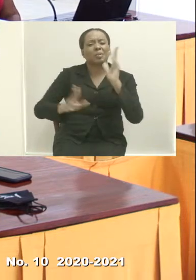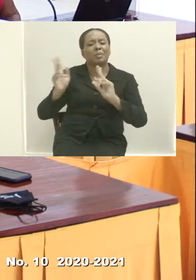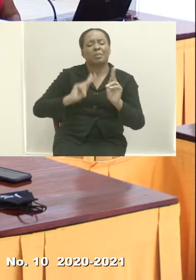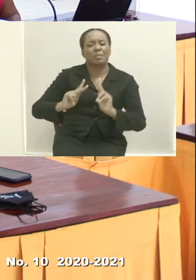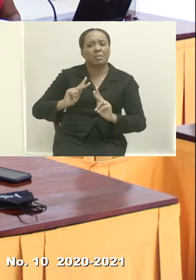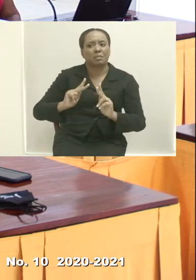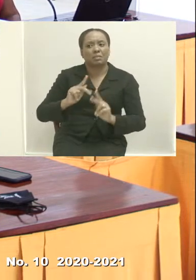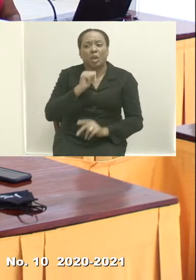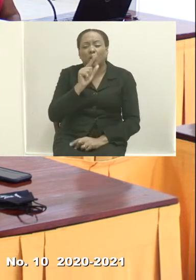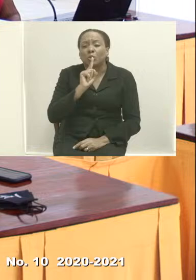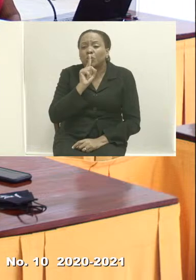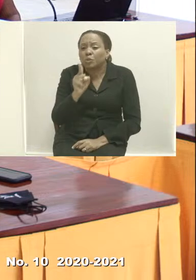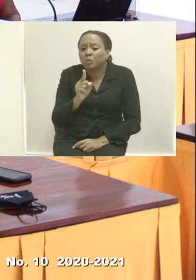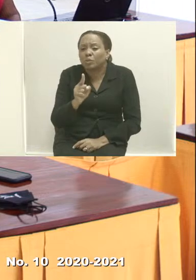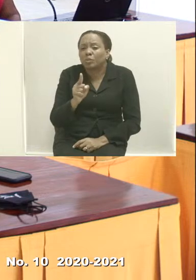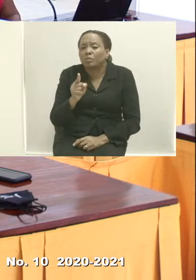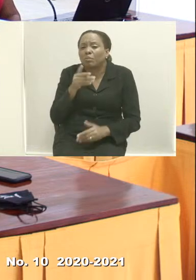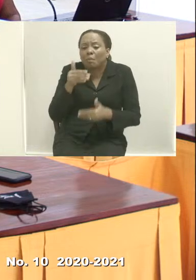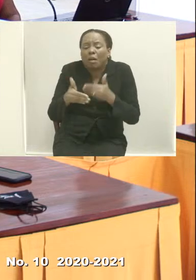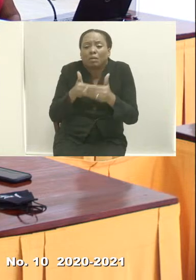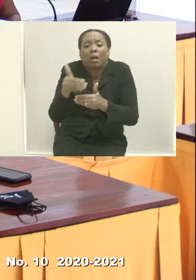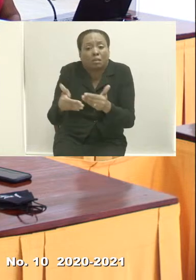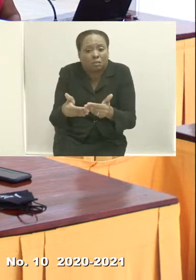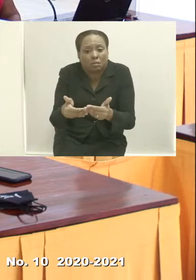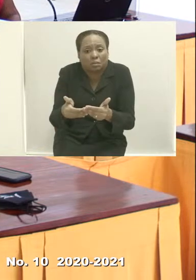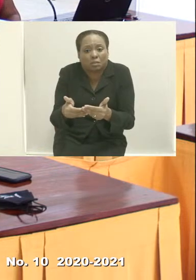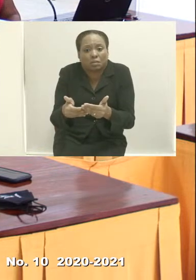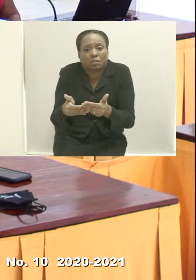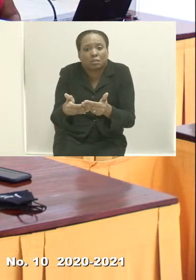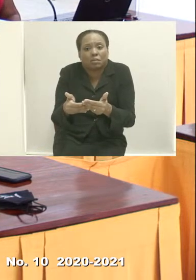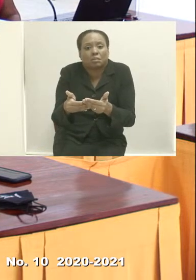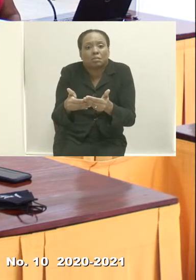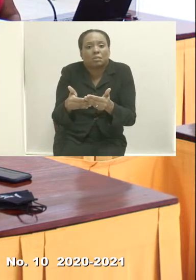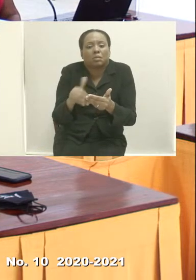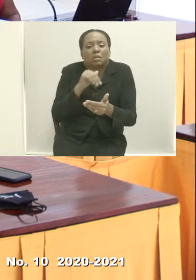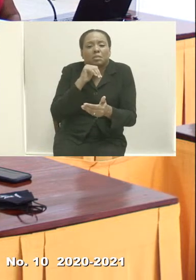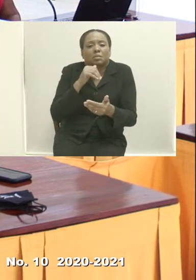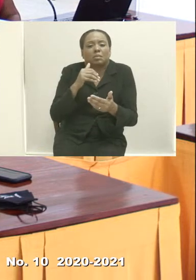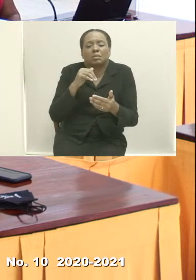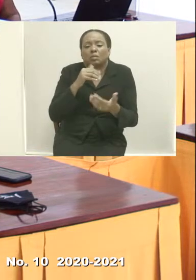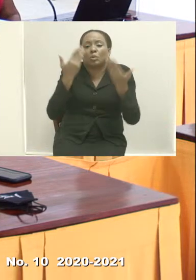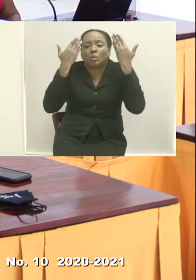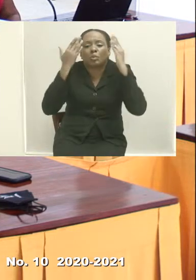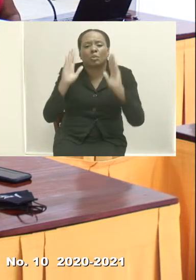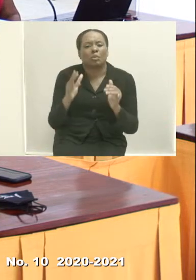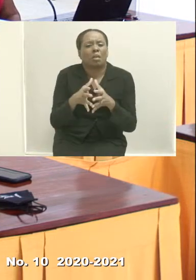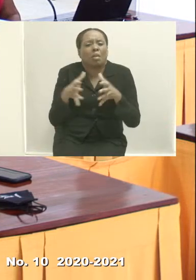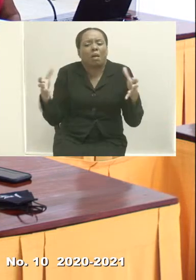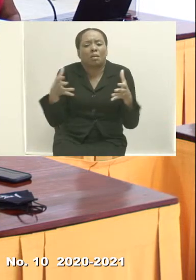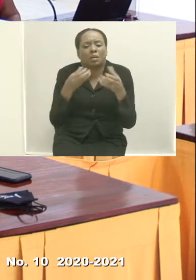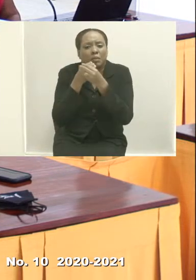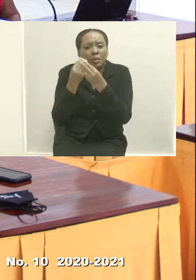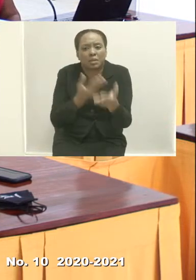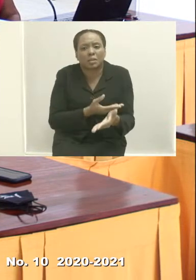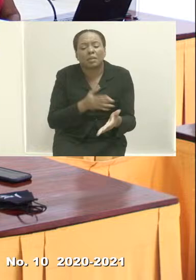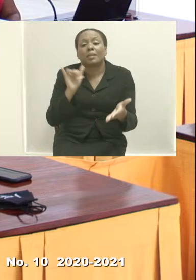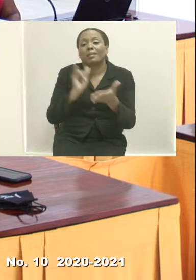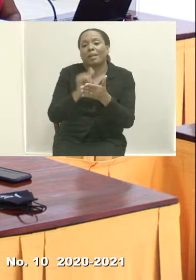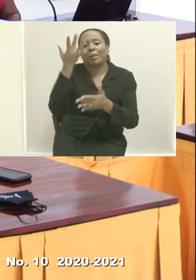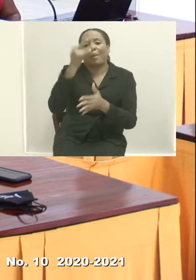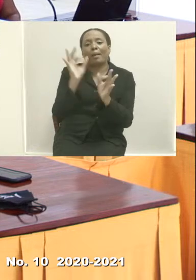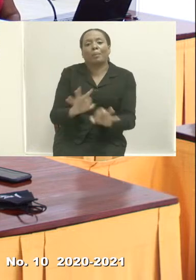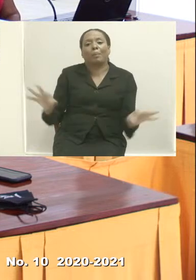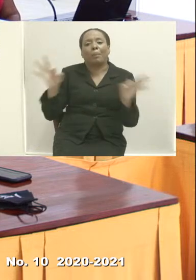some regards. But then, again, that is part and parcel of what we have to do with regard to financial literacy in this country. We have